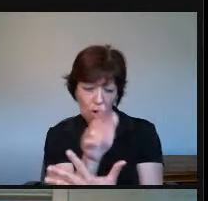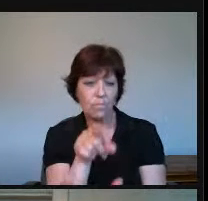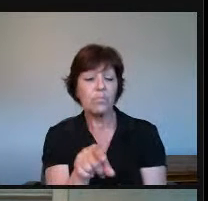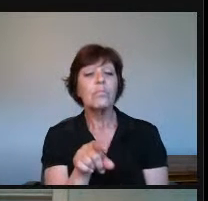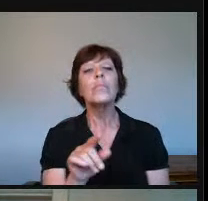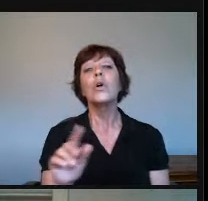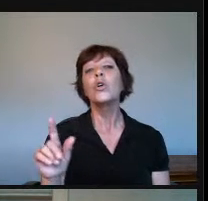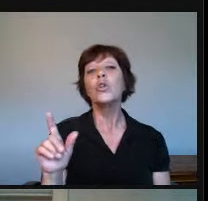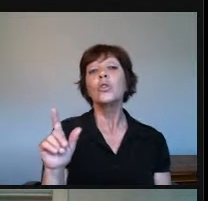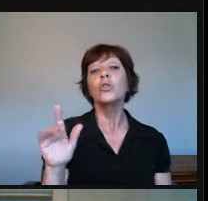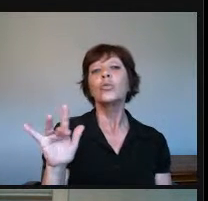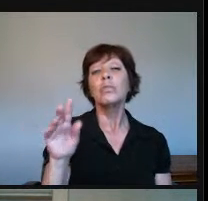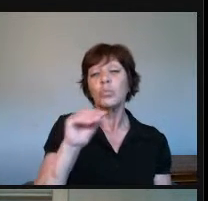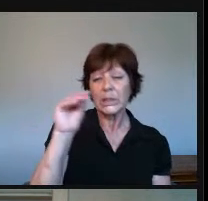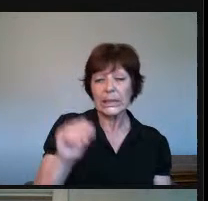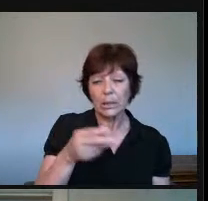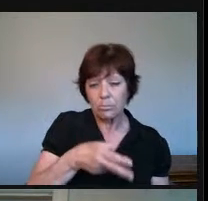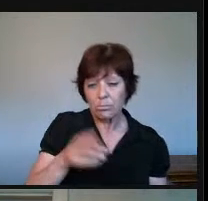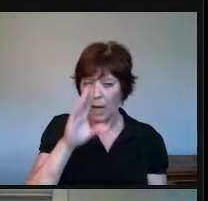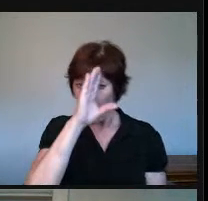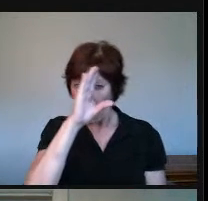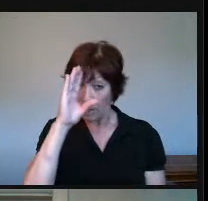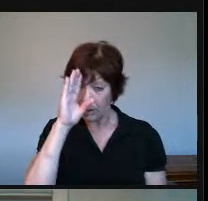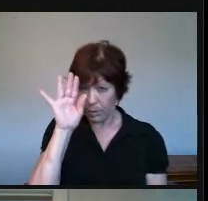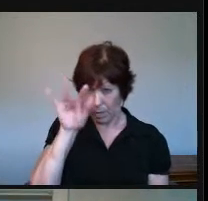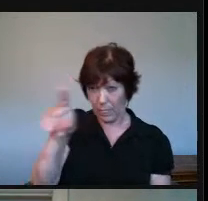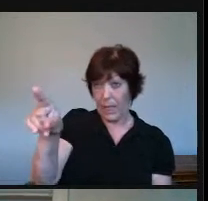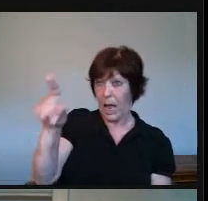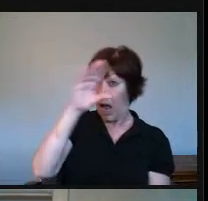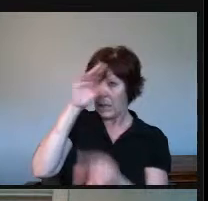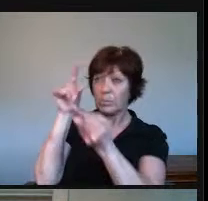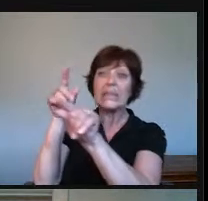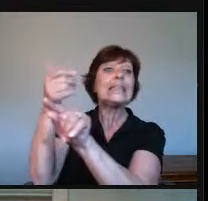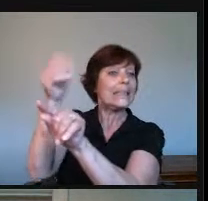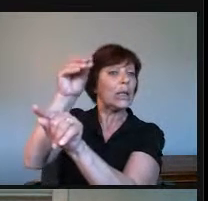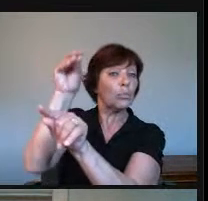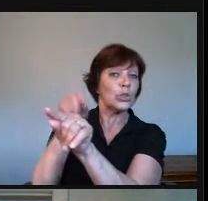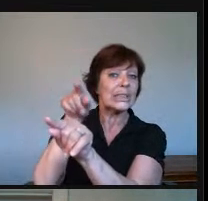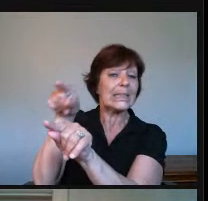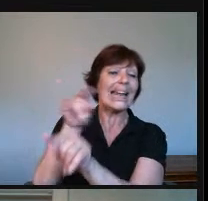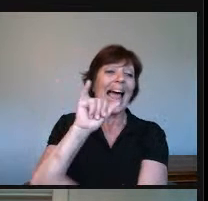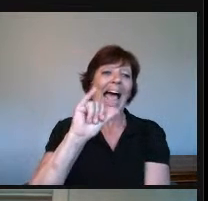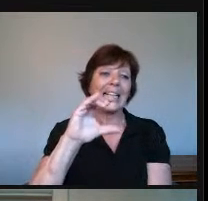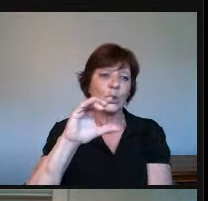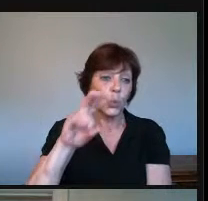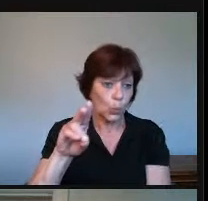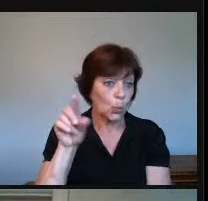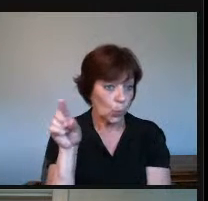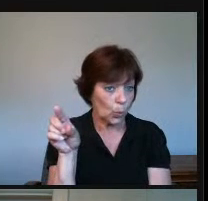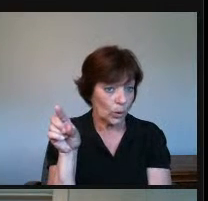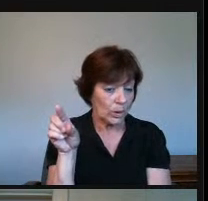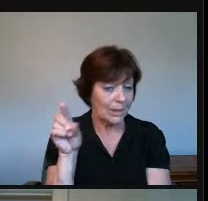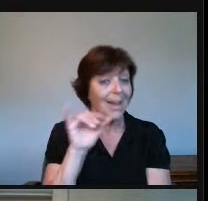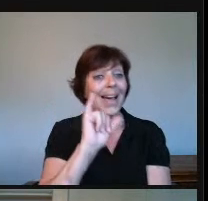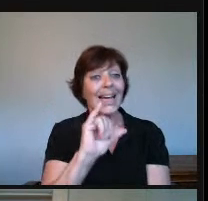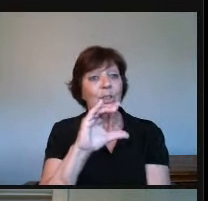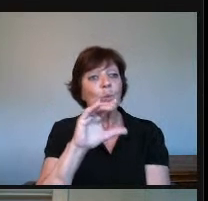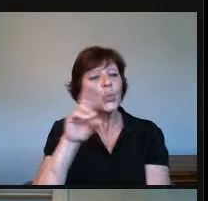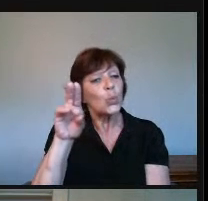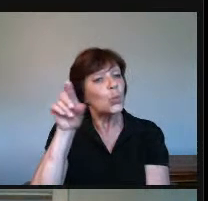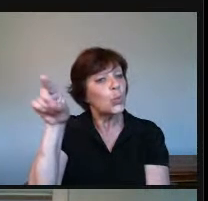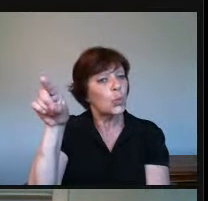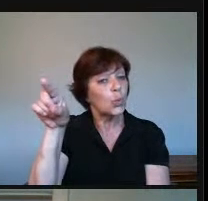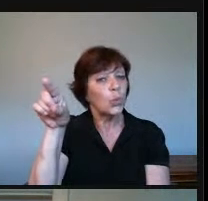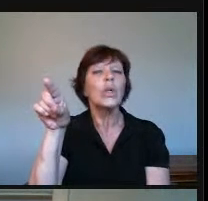were hospitalized. And of those who were hospitalized, about 10% were in the intensive care unit. In the intensive care unit, there